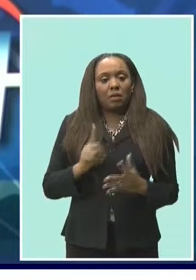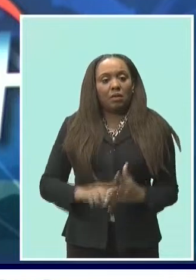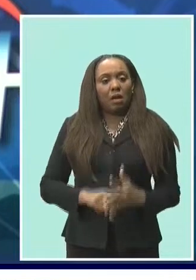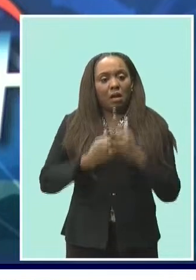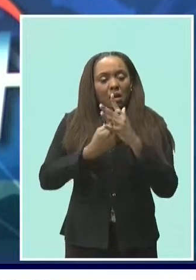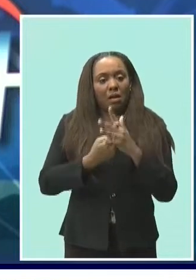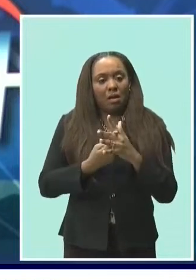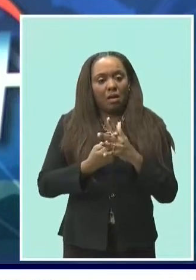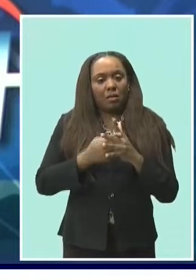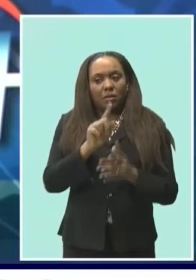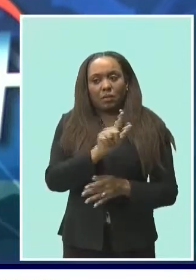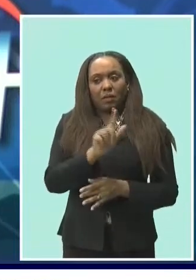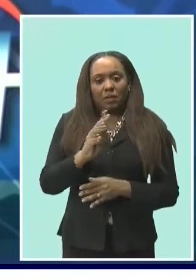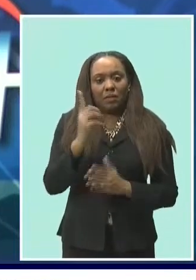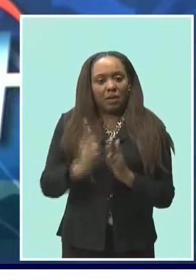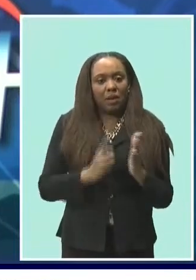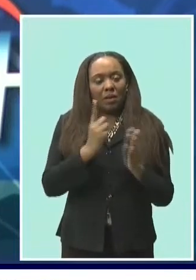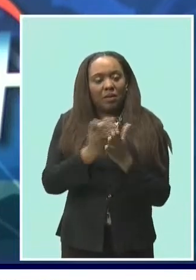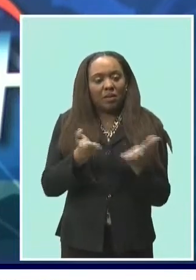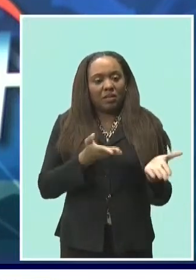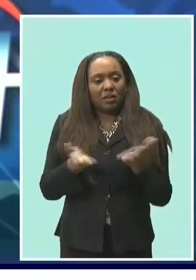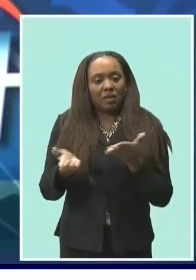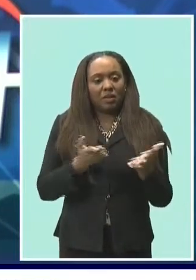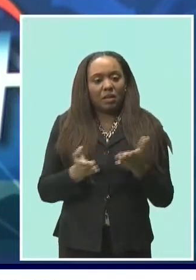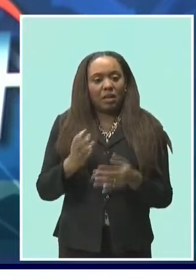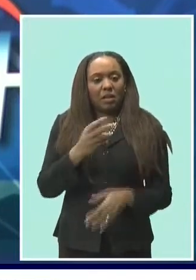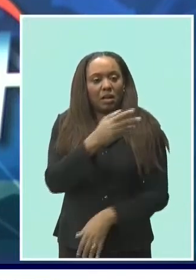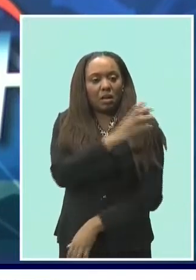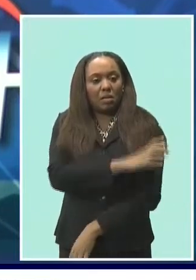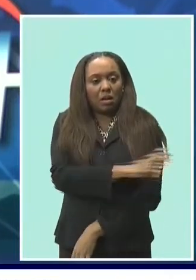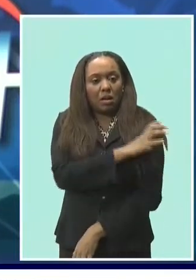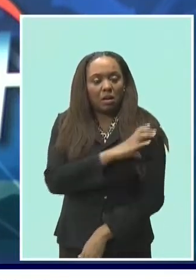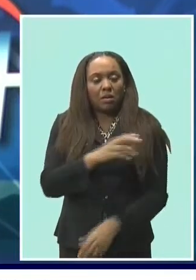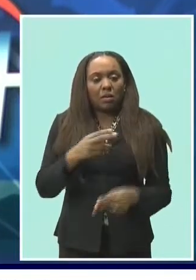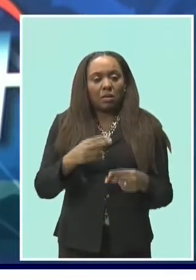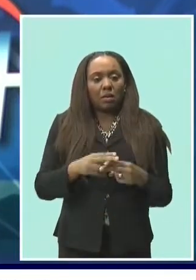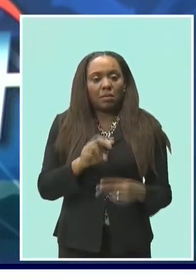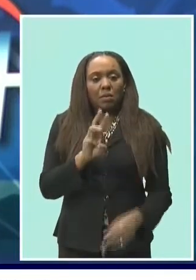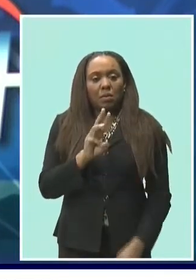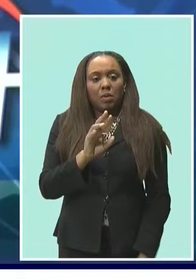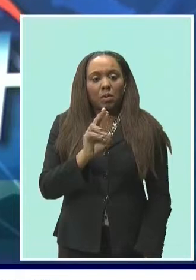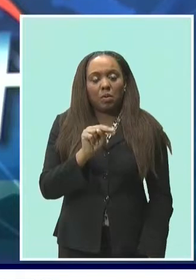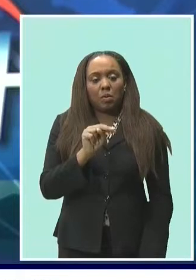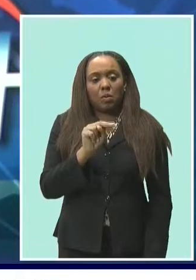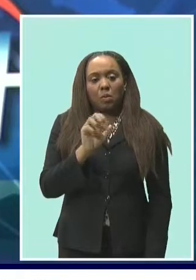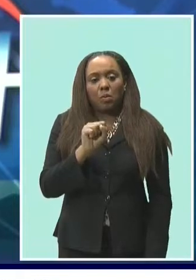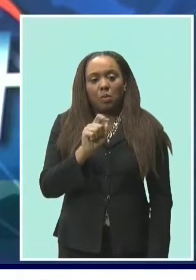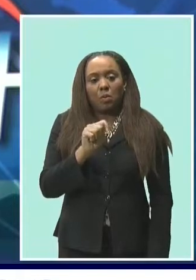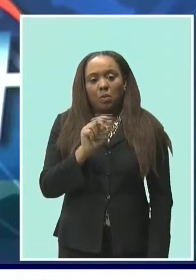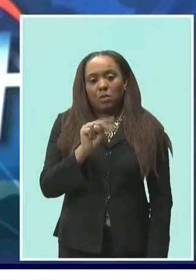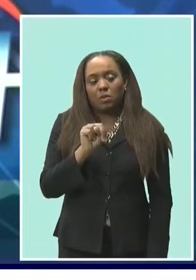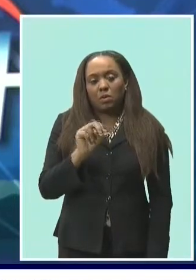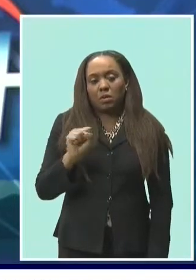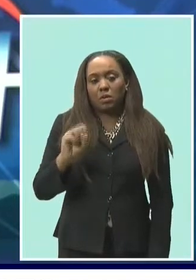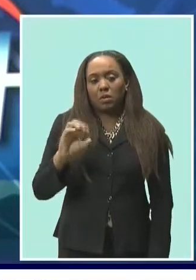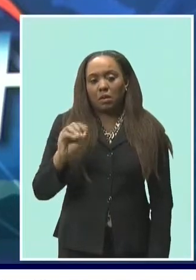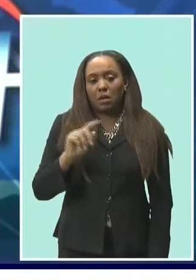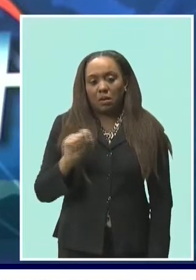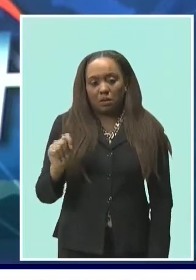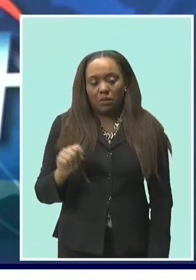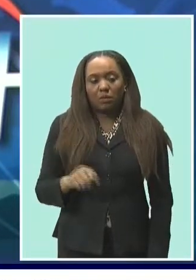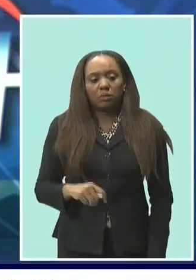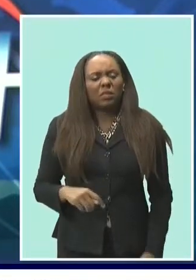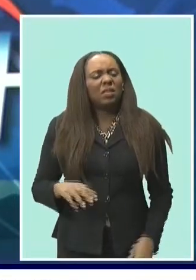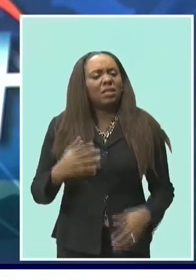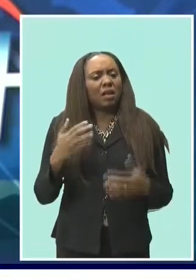of the 24-hour service at the Winston Scott Polyclinic. Challenges with staffing have prevented a similar service from being rolled out